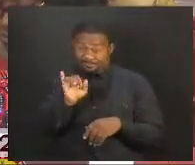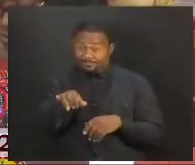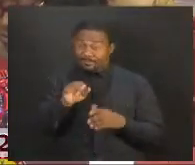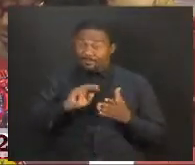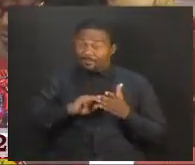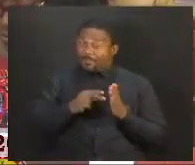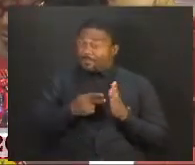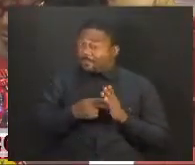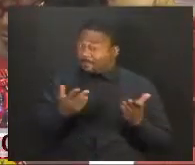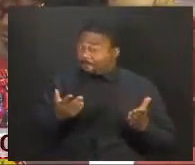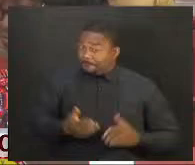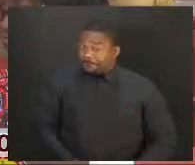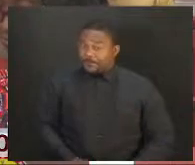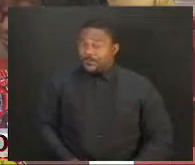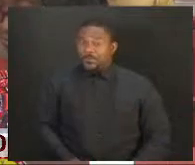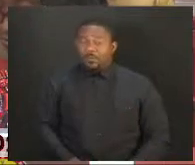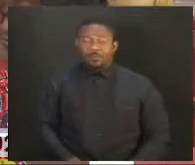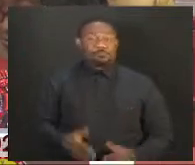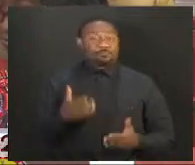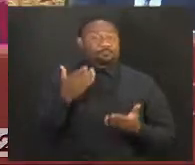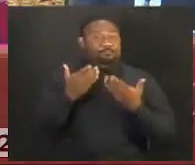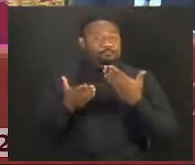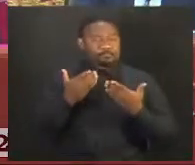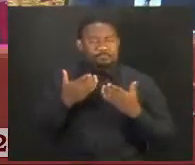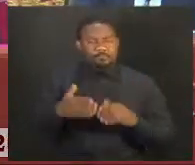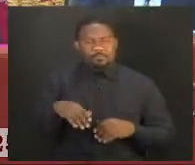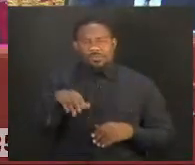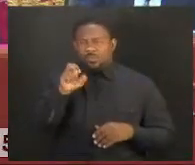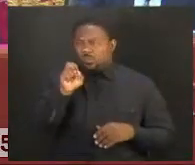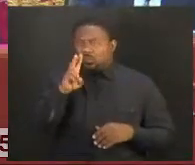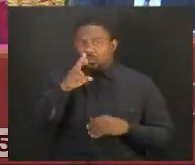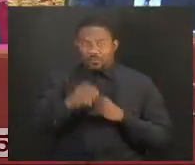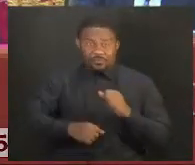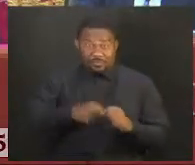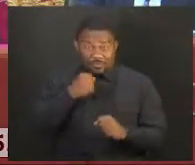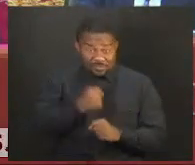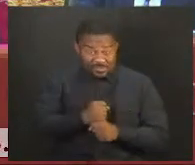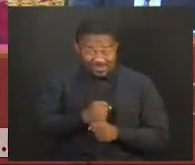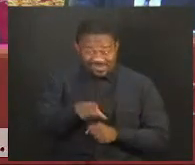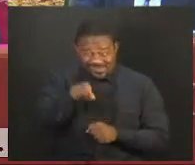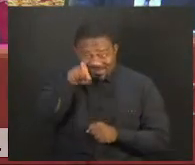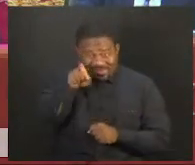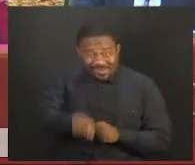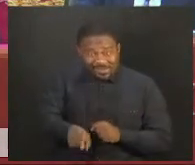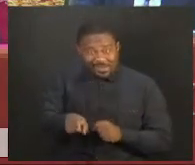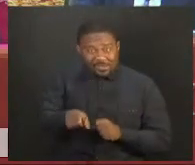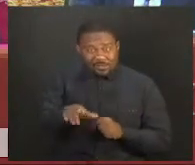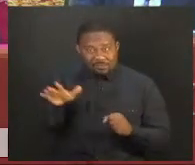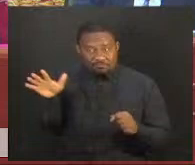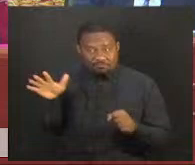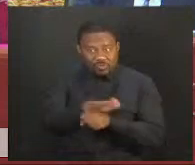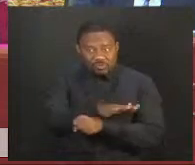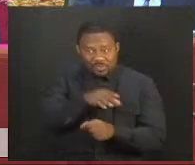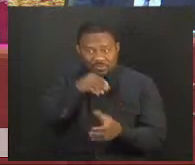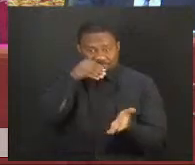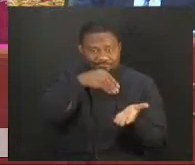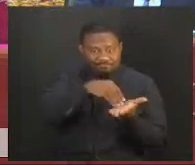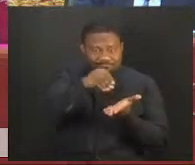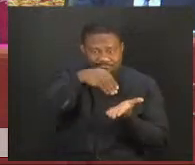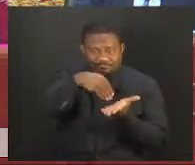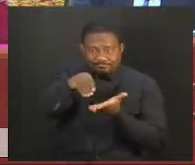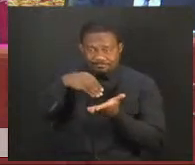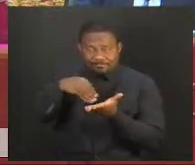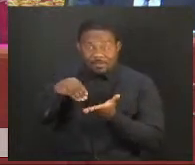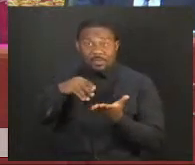that it will take a minimum of 12 years to complete all of this stalled program.